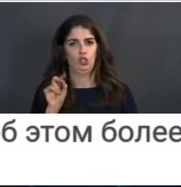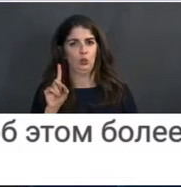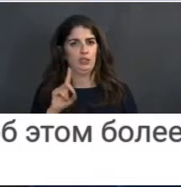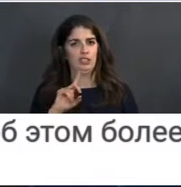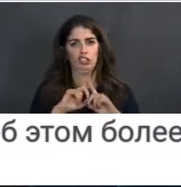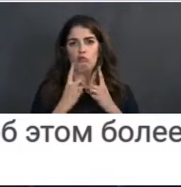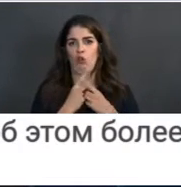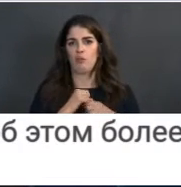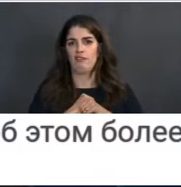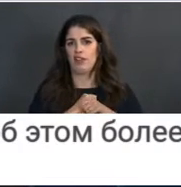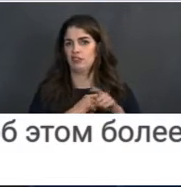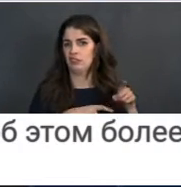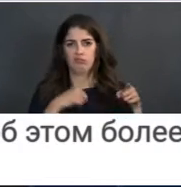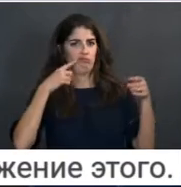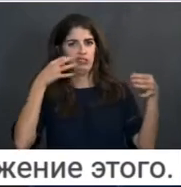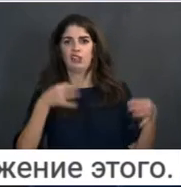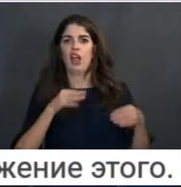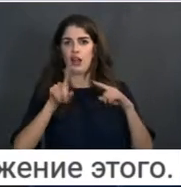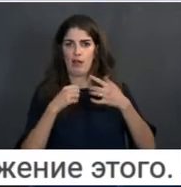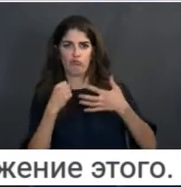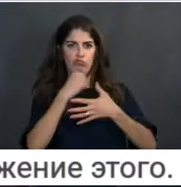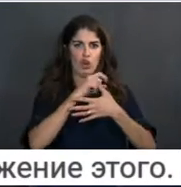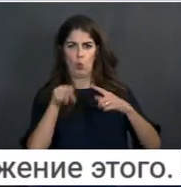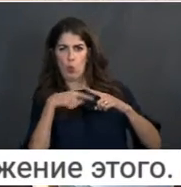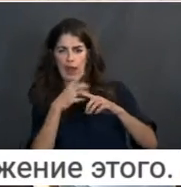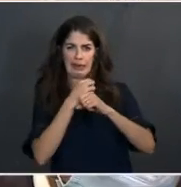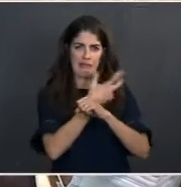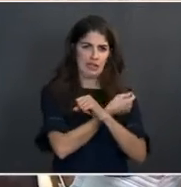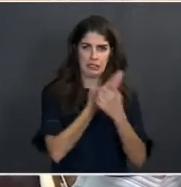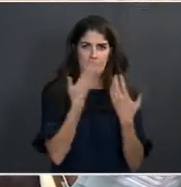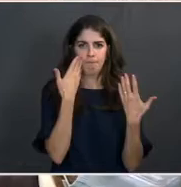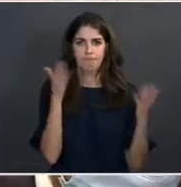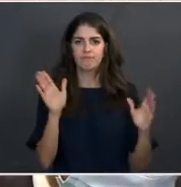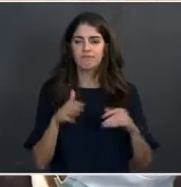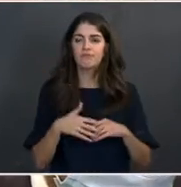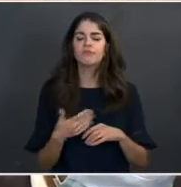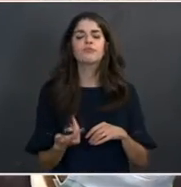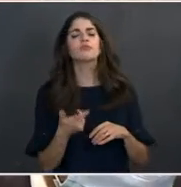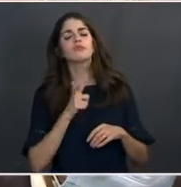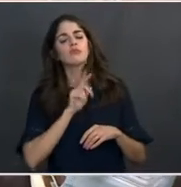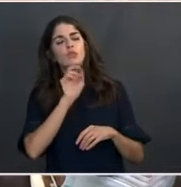over there to speak to that more specifically. Okay, one follow-up to that.